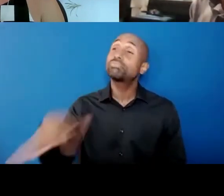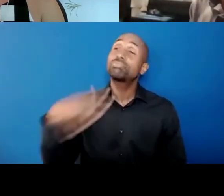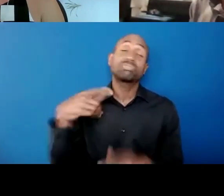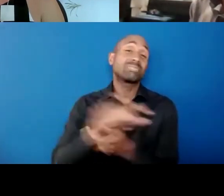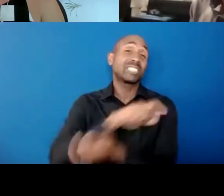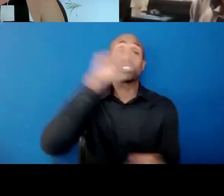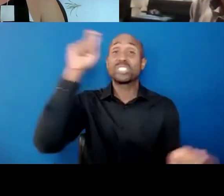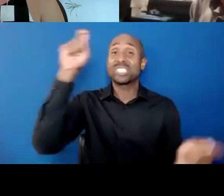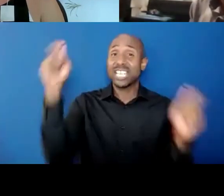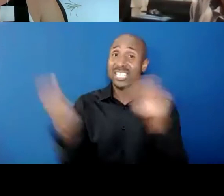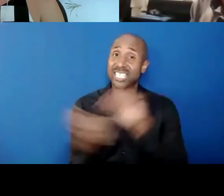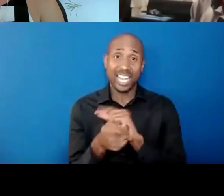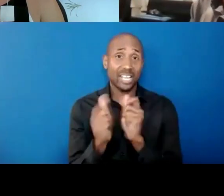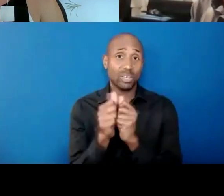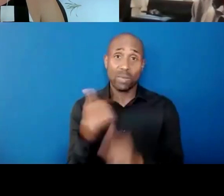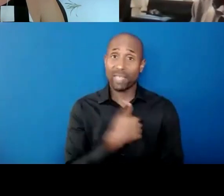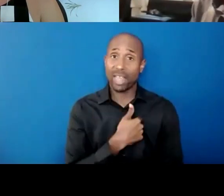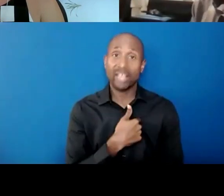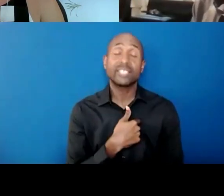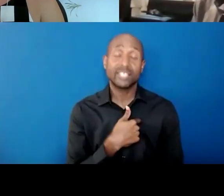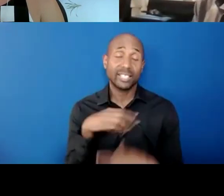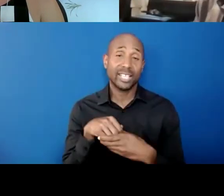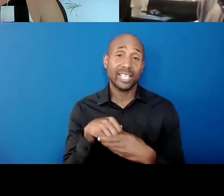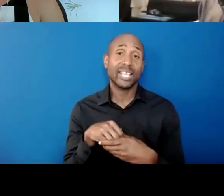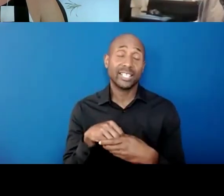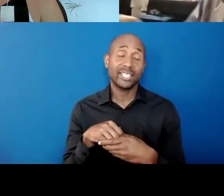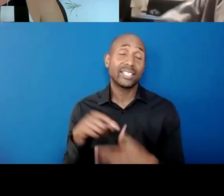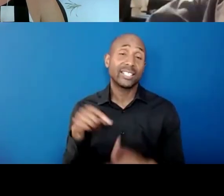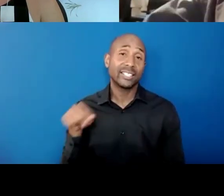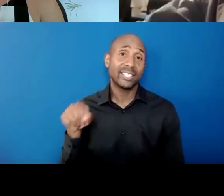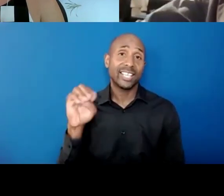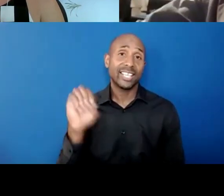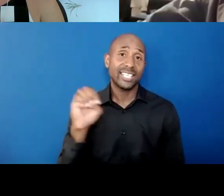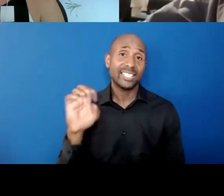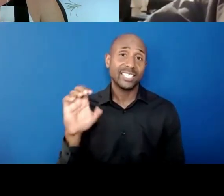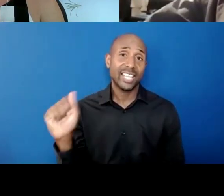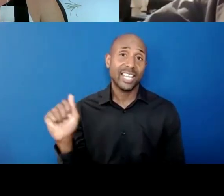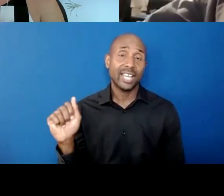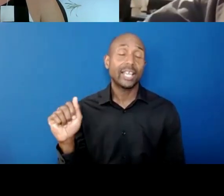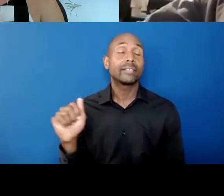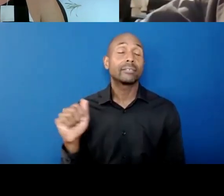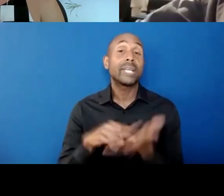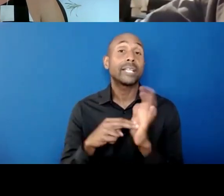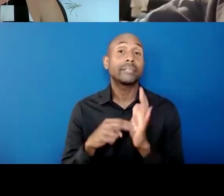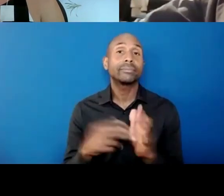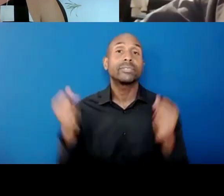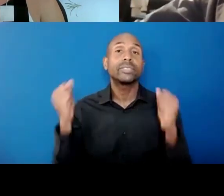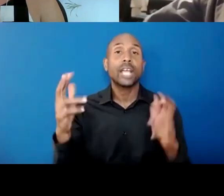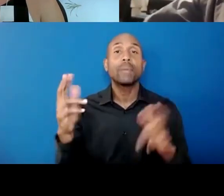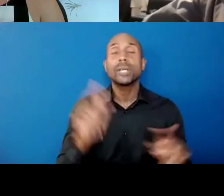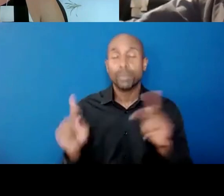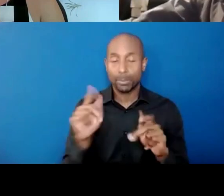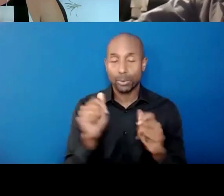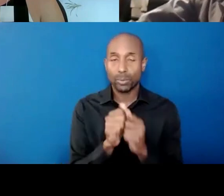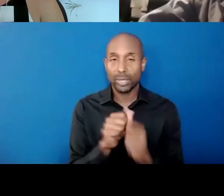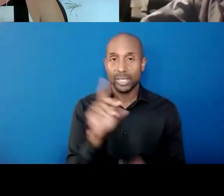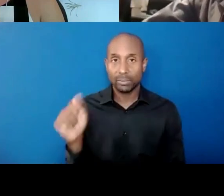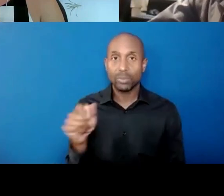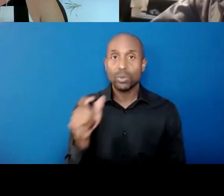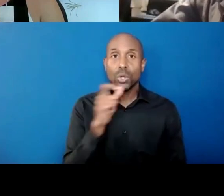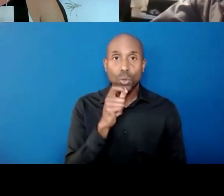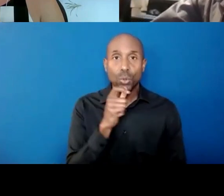of like what you talked about, Monica, in terms of the number of people with disabilities who are going on State Department